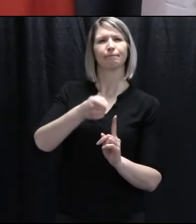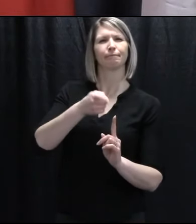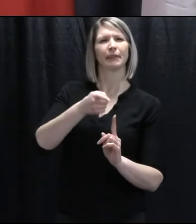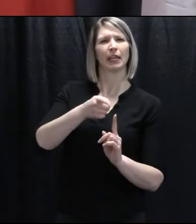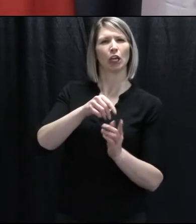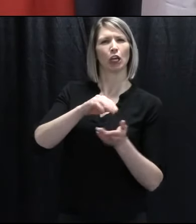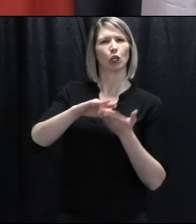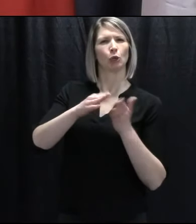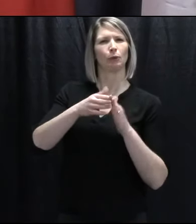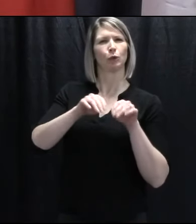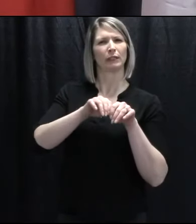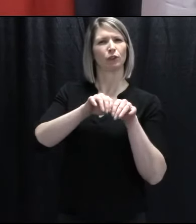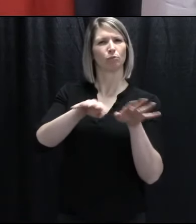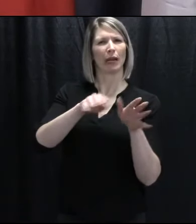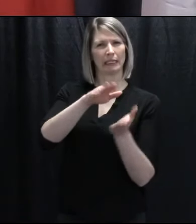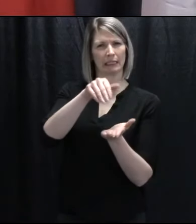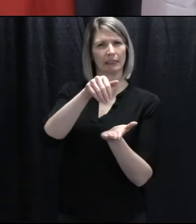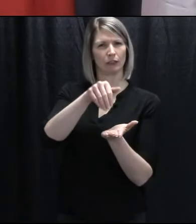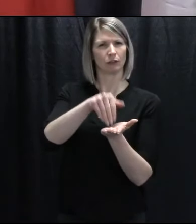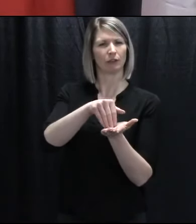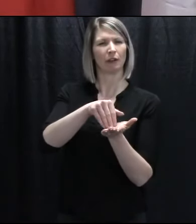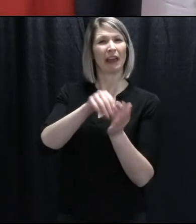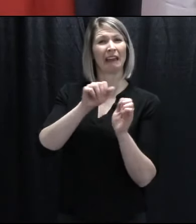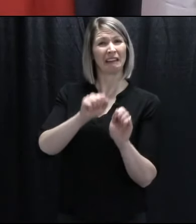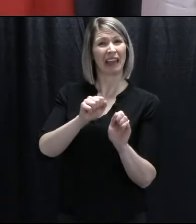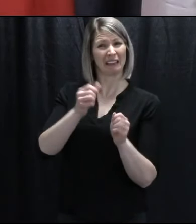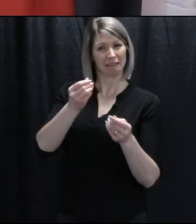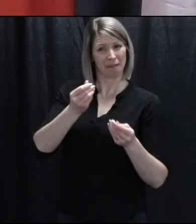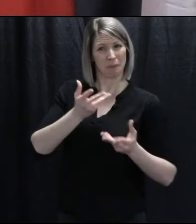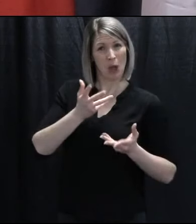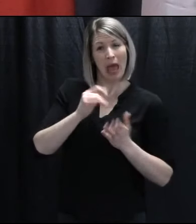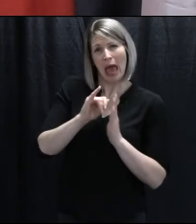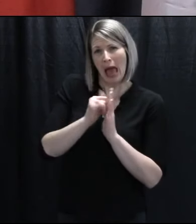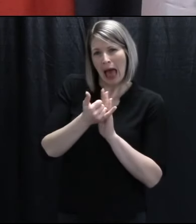can you tell us how it happened at all?